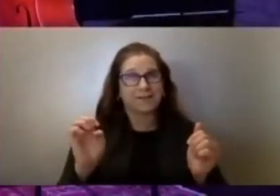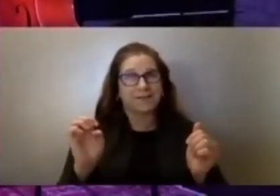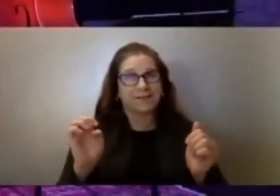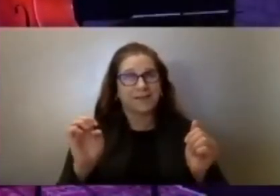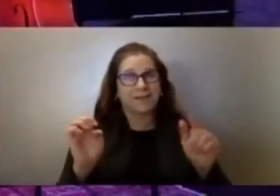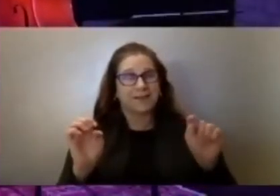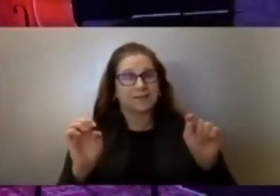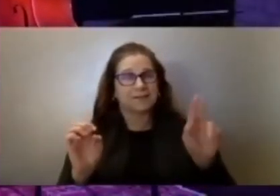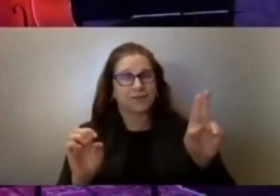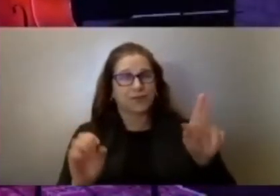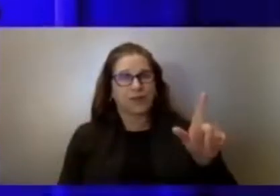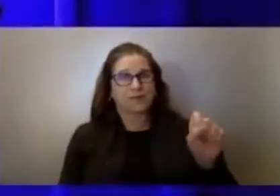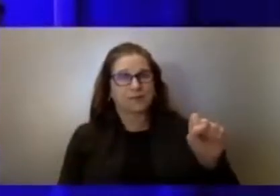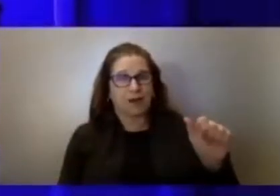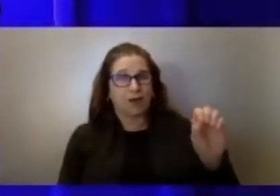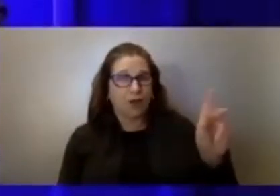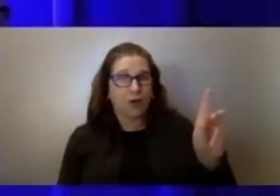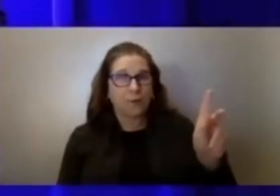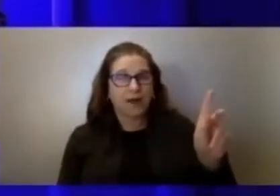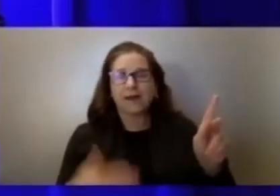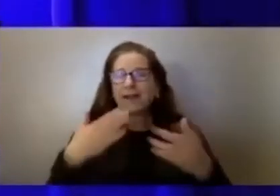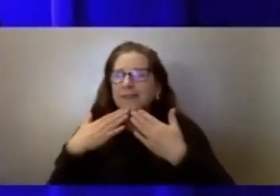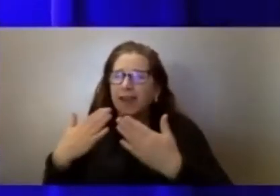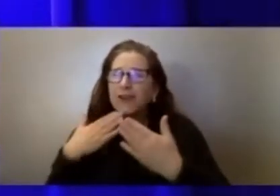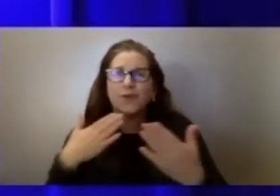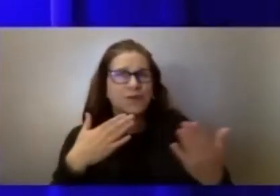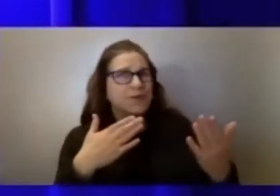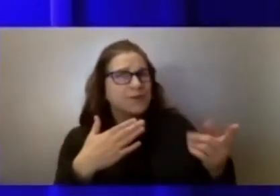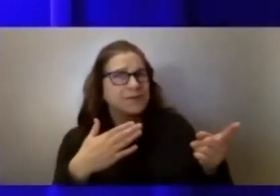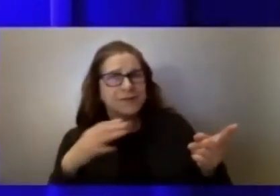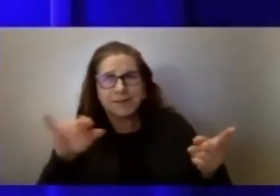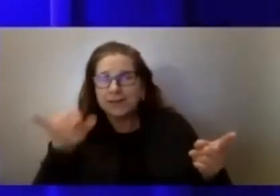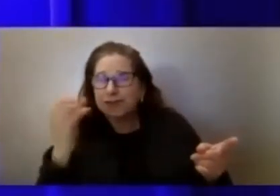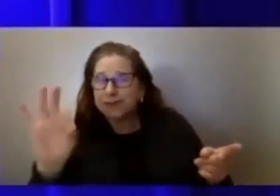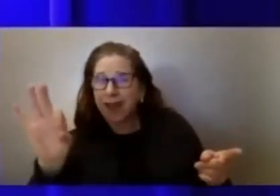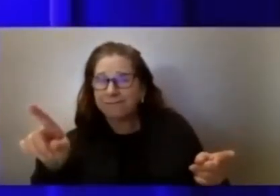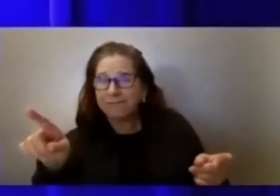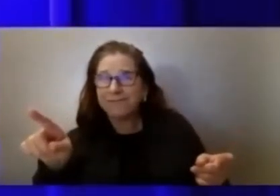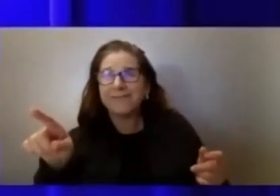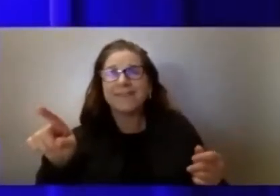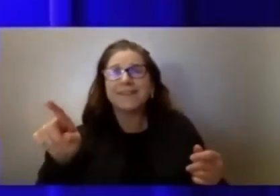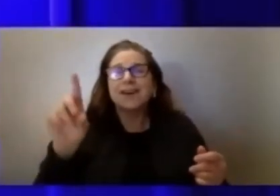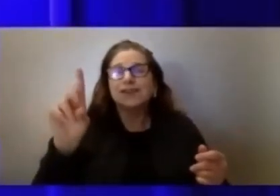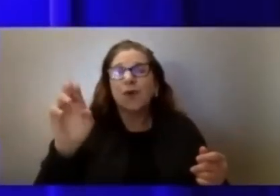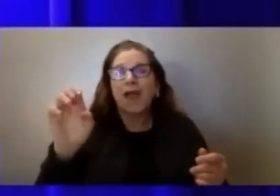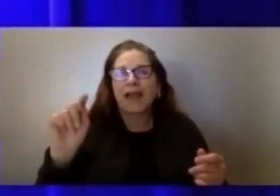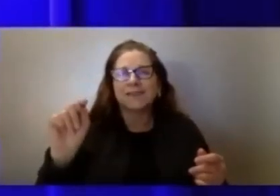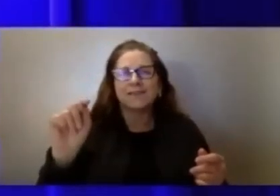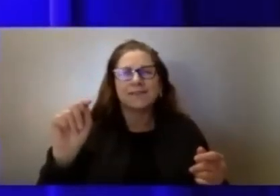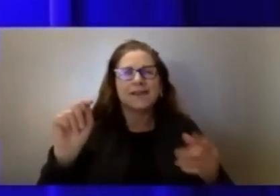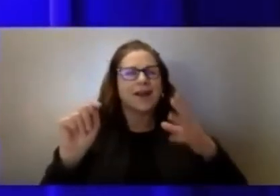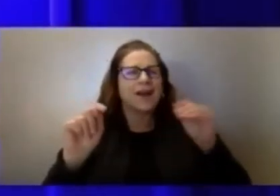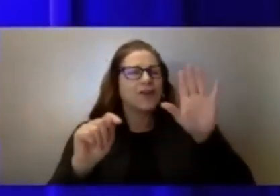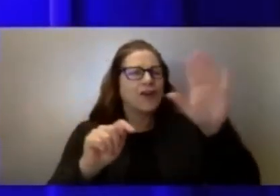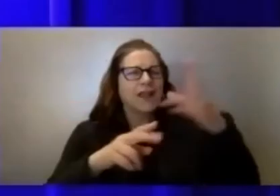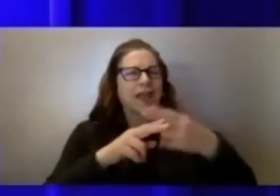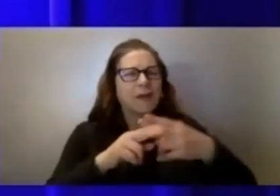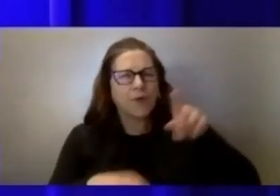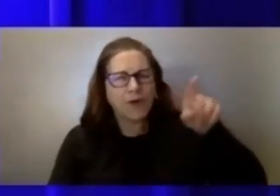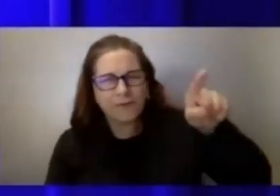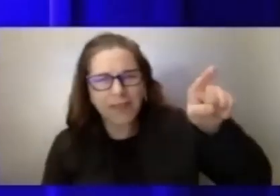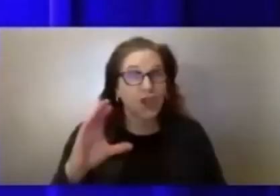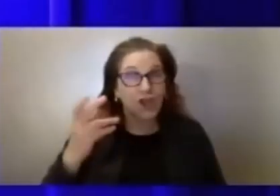Tulsa, Oklahoma, and thank you, Jeff and Duet, and what's your name back